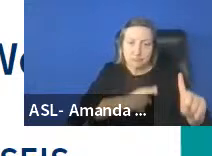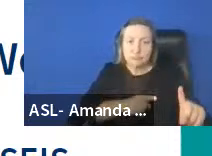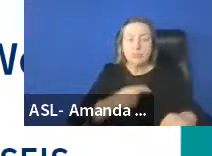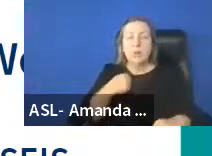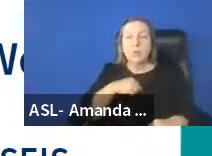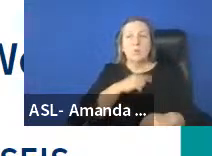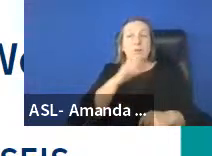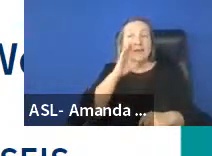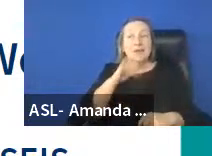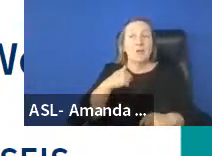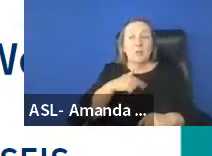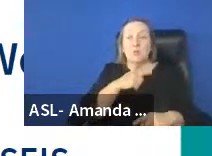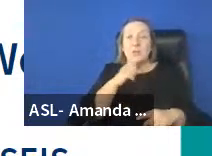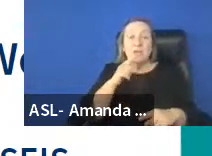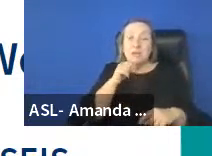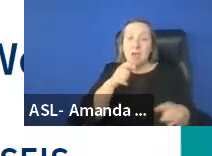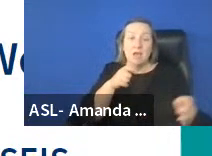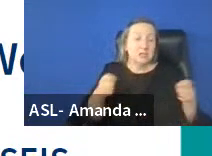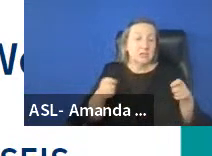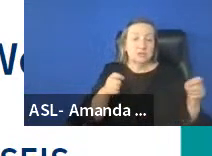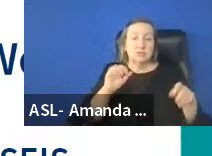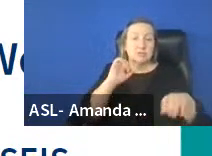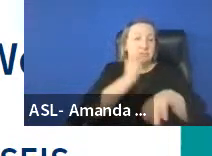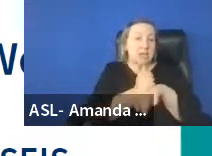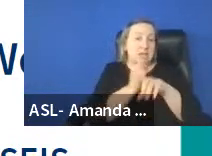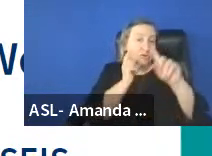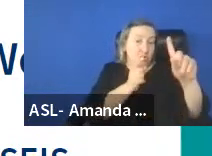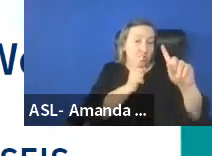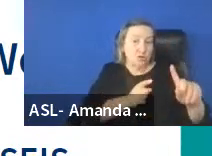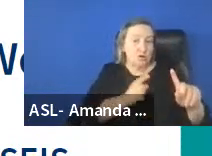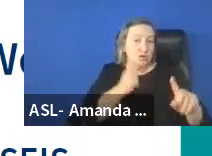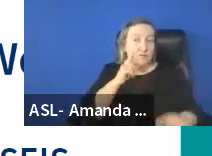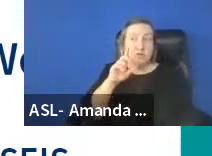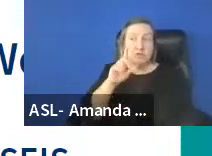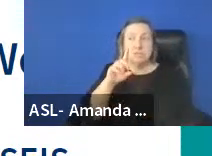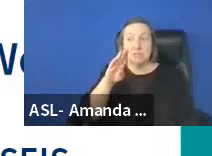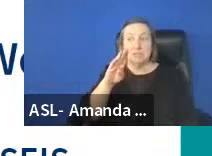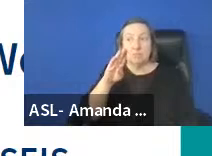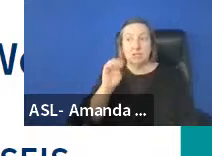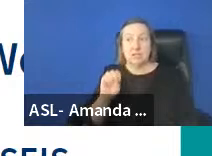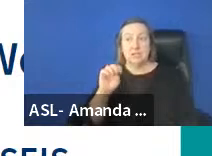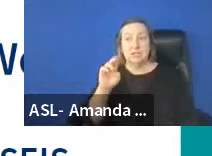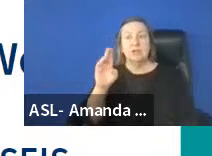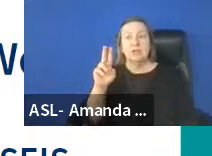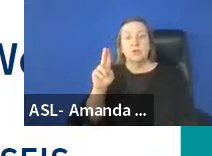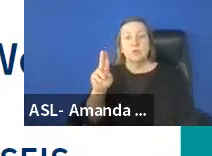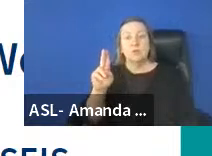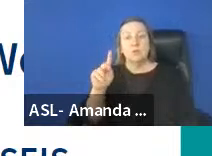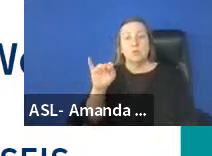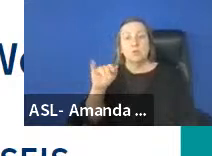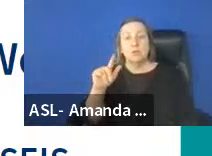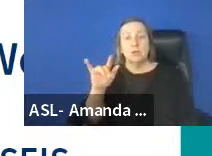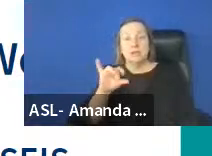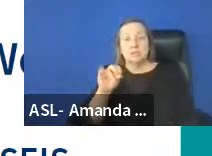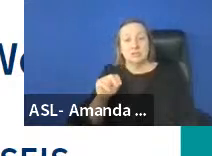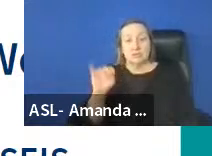are not in charge of the target setting for DBE utilization. That is a federal